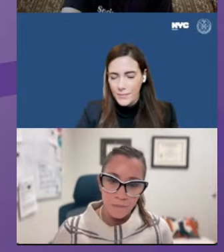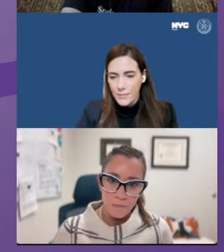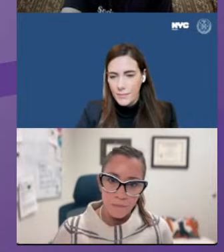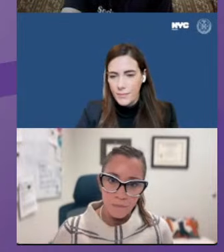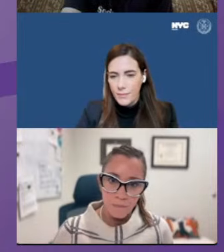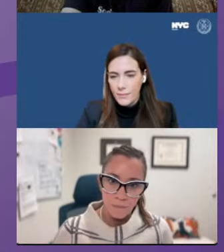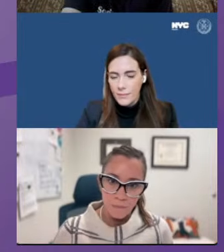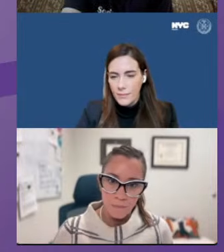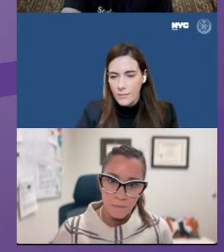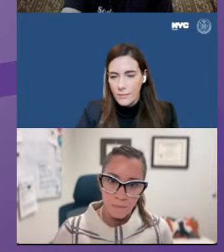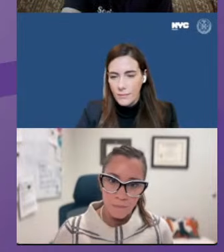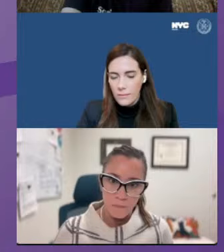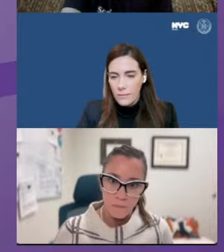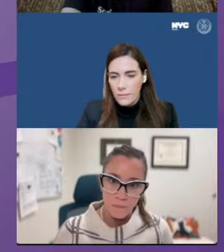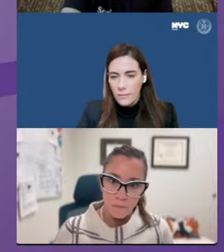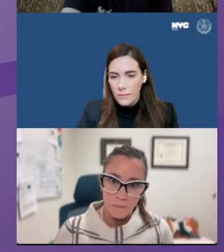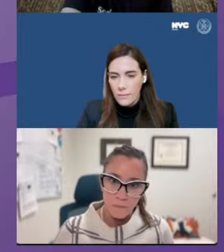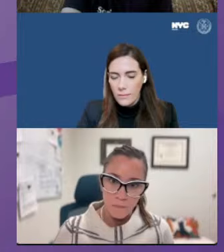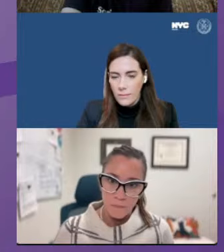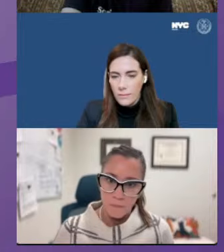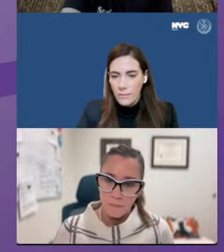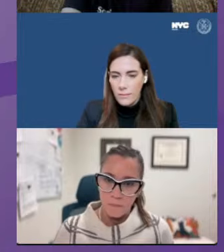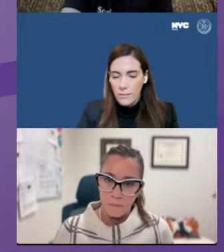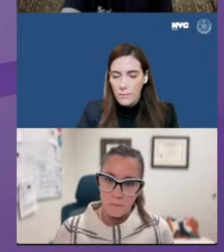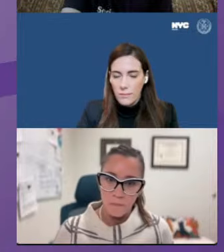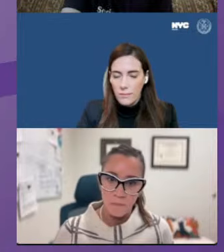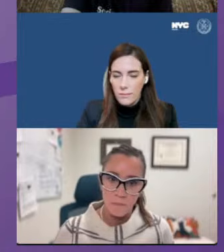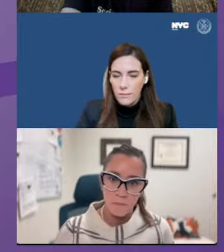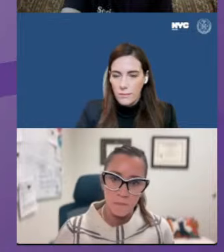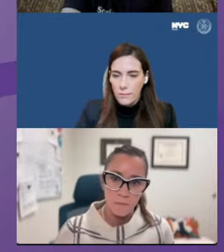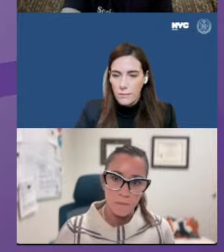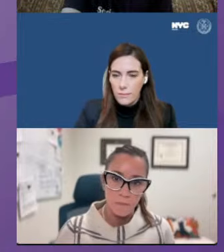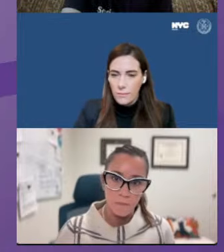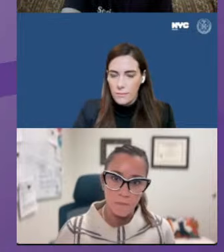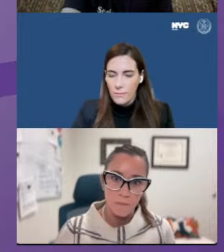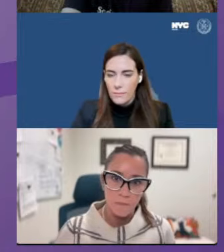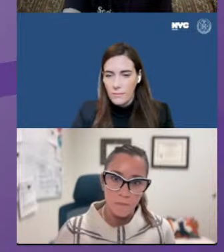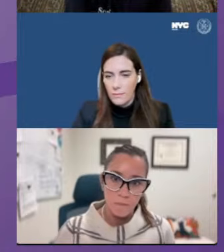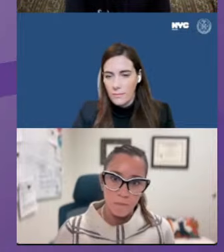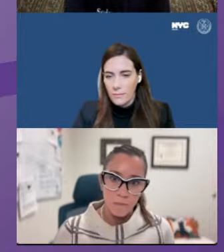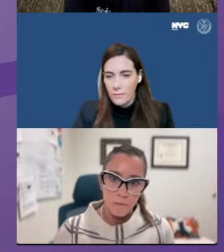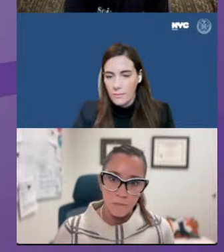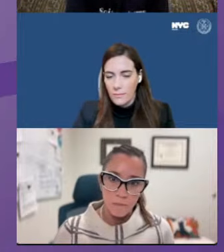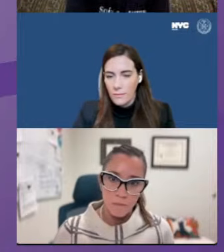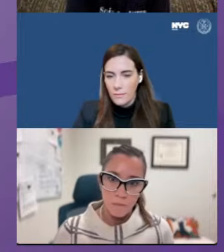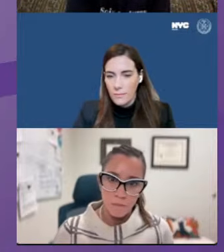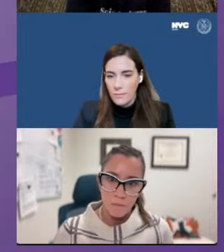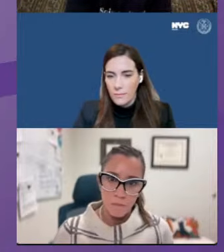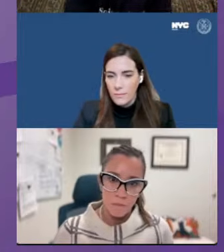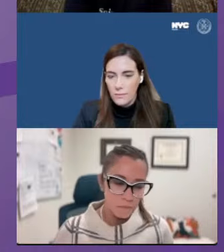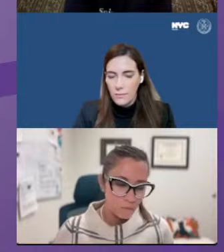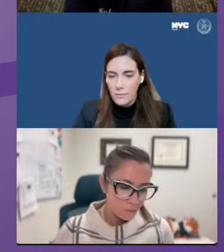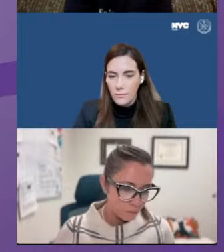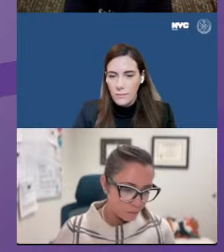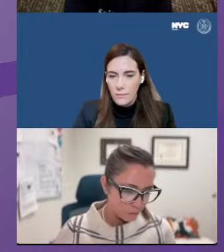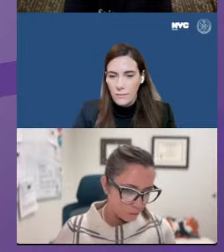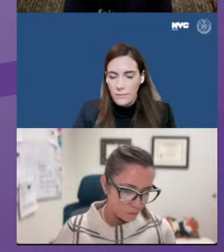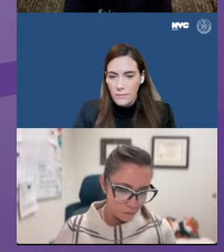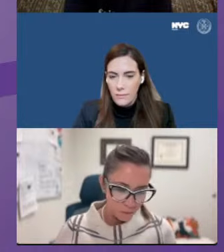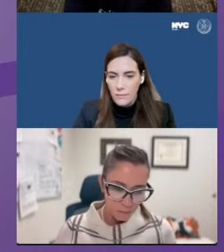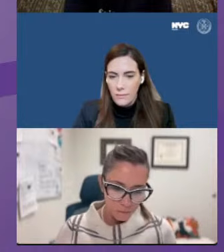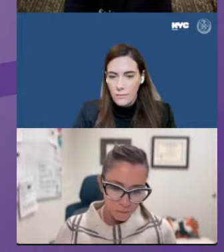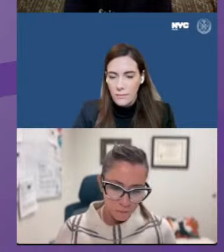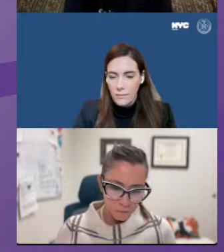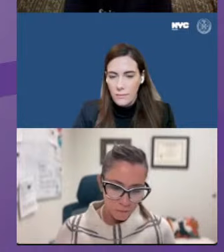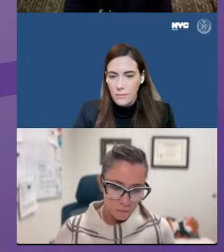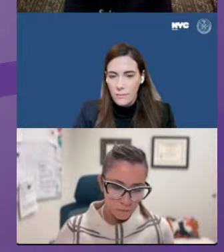explosive way that happens during acute infection. So there was this hope, based on some of these initial case